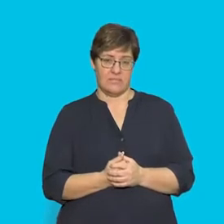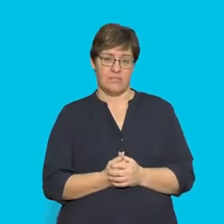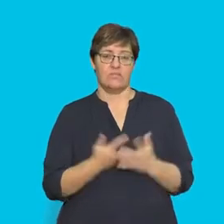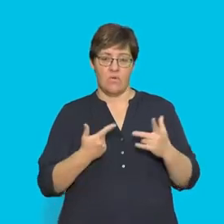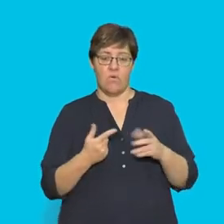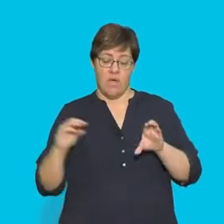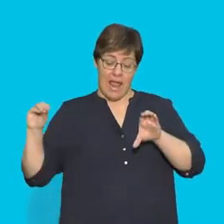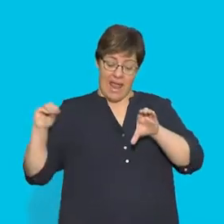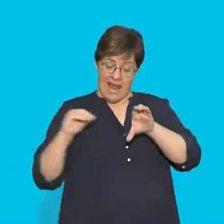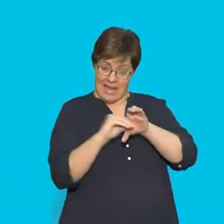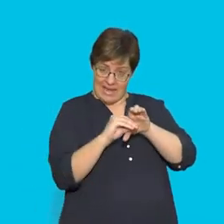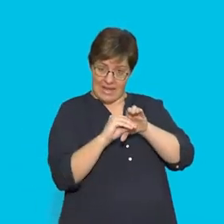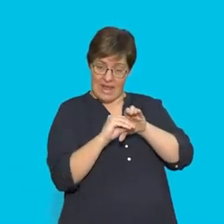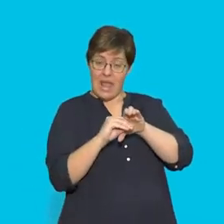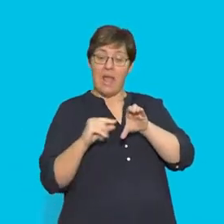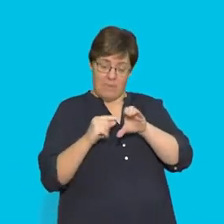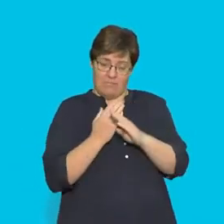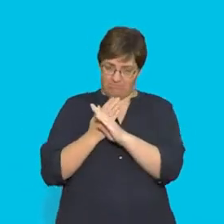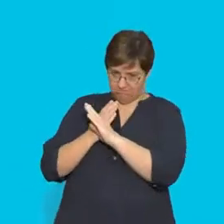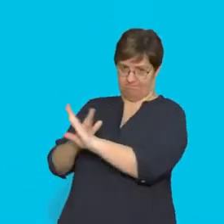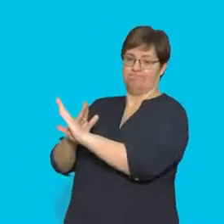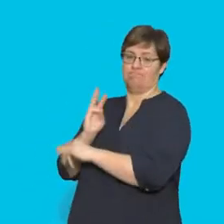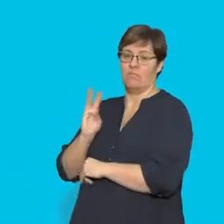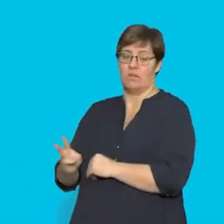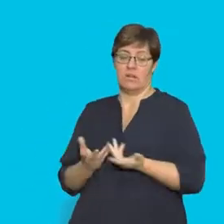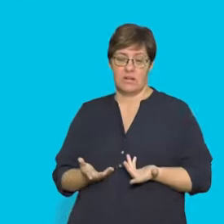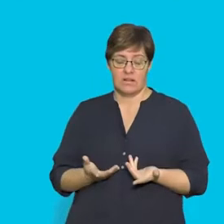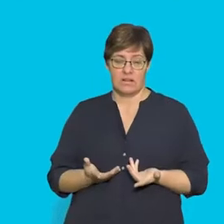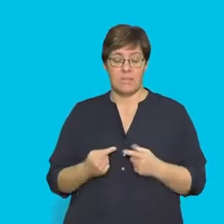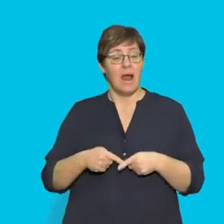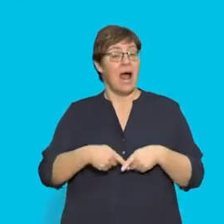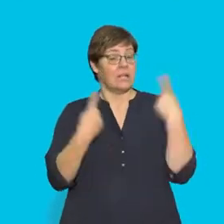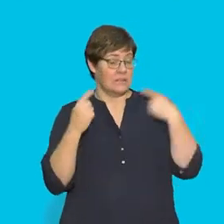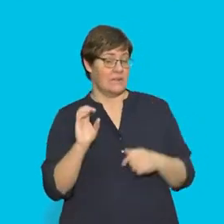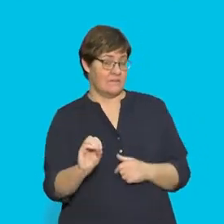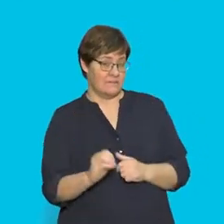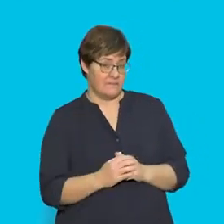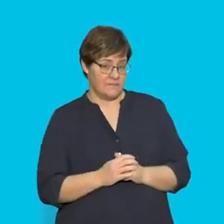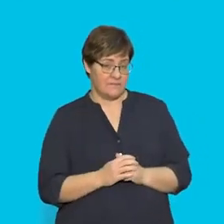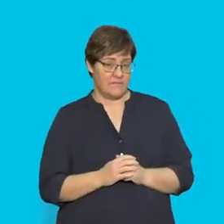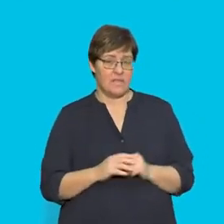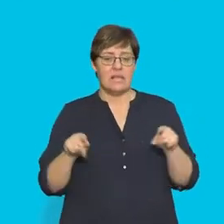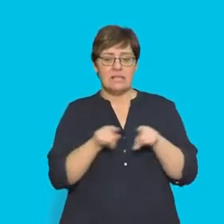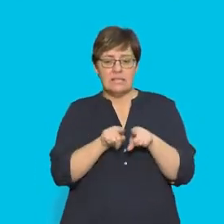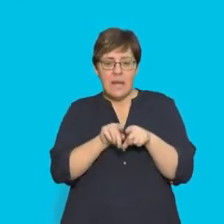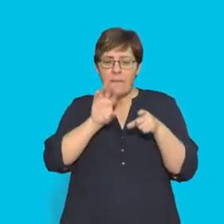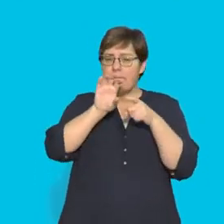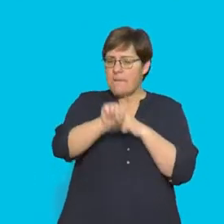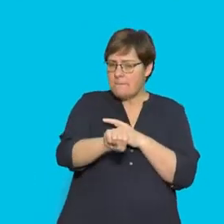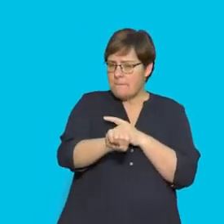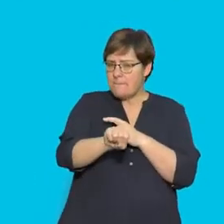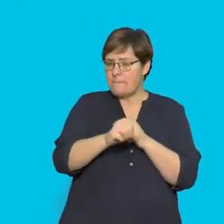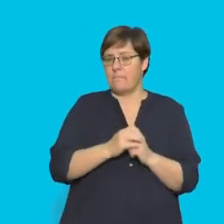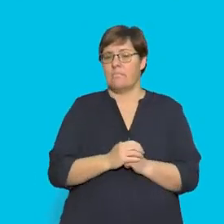moves in, it would be repelling each other. Now, there is an alternative. We would also recognize